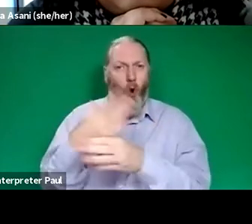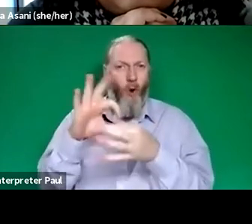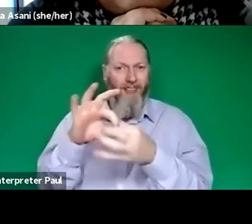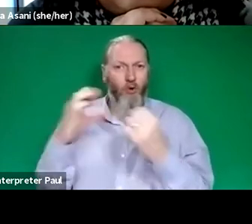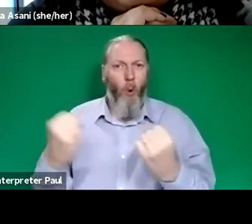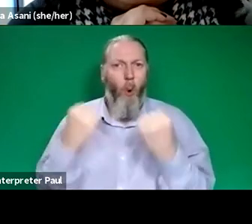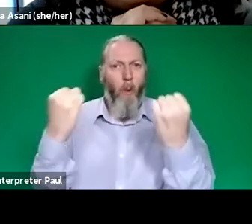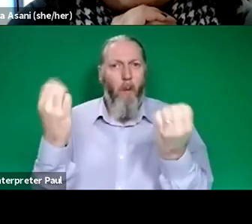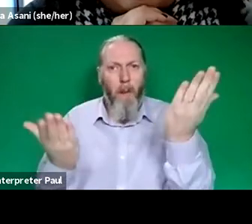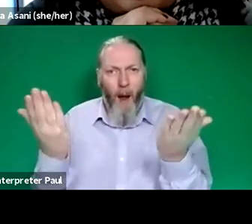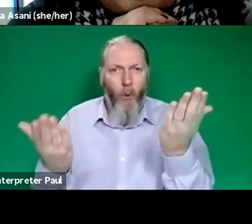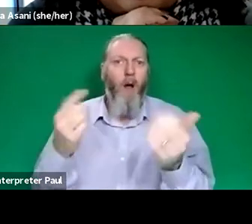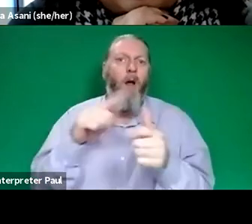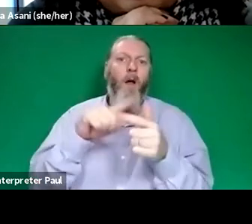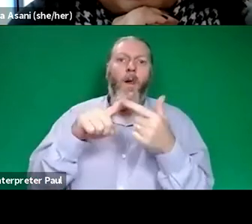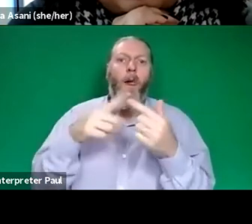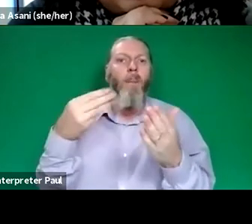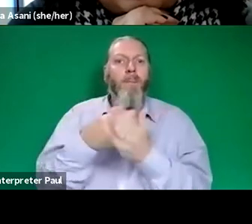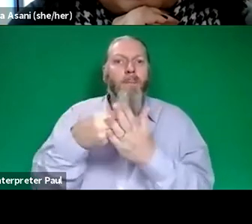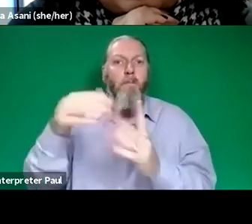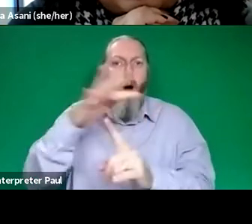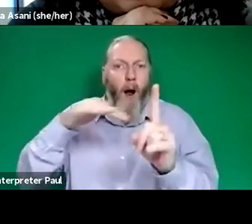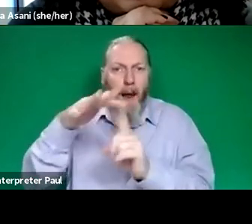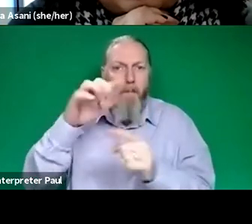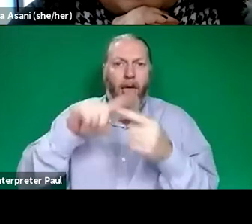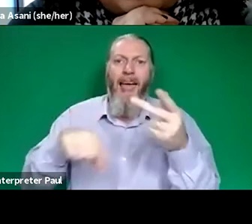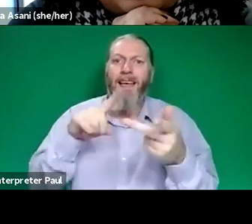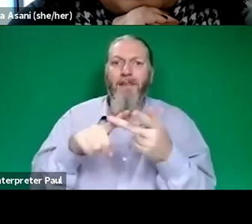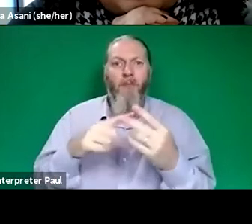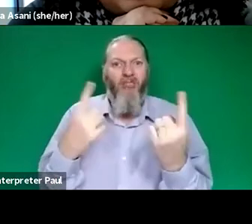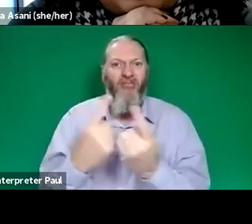the marketplace and processes that involve the commodification